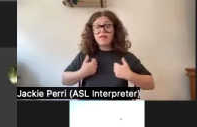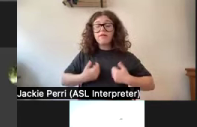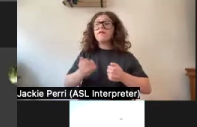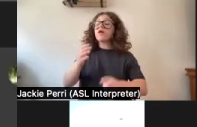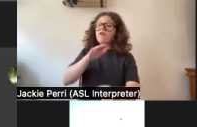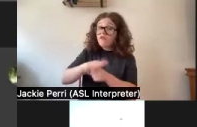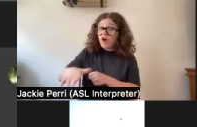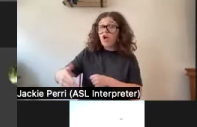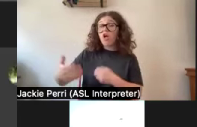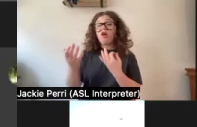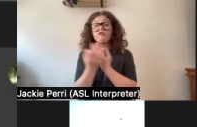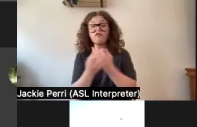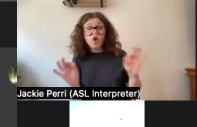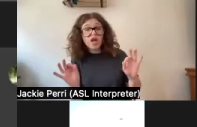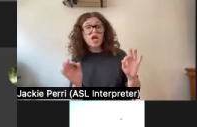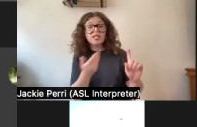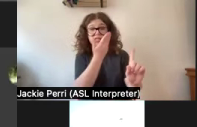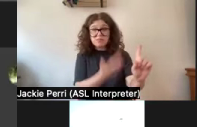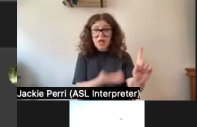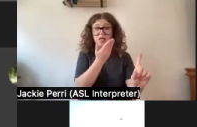they are.